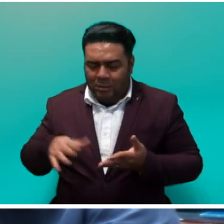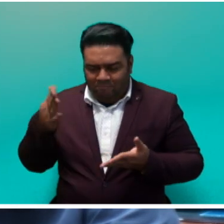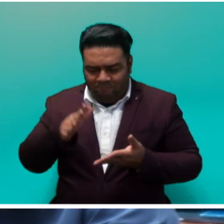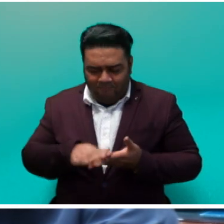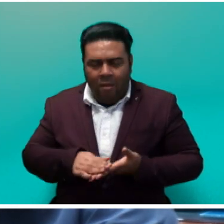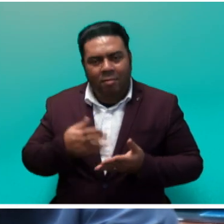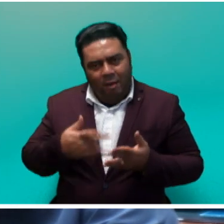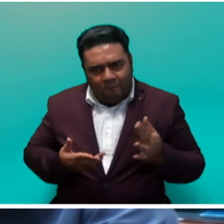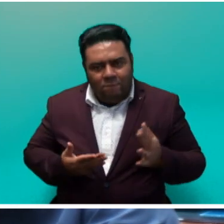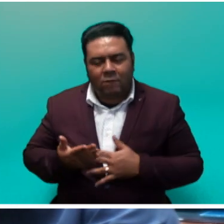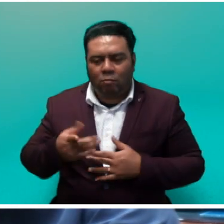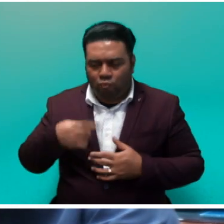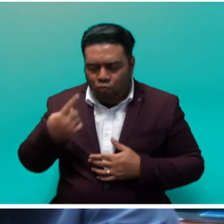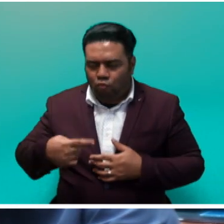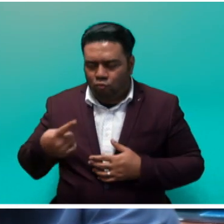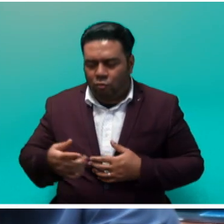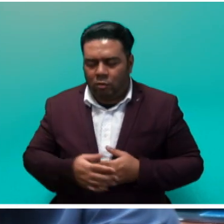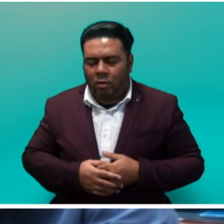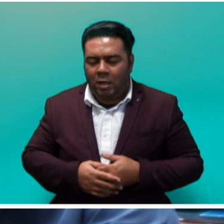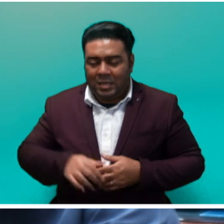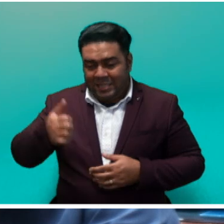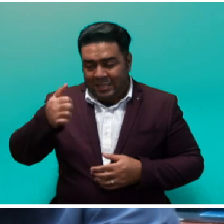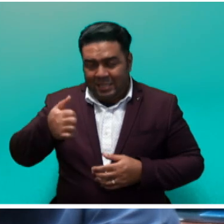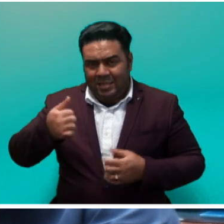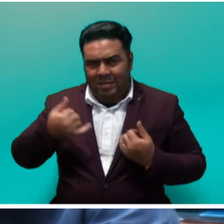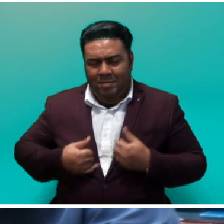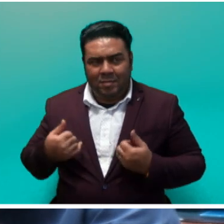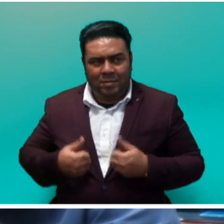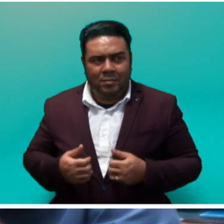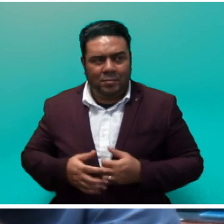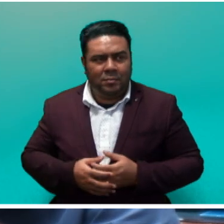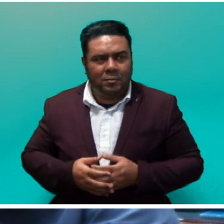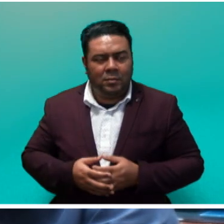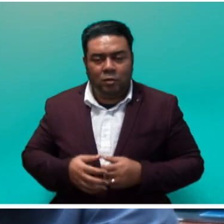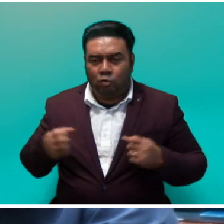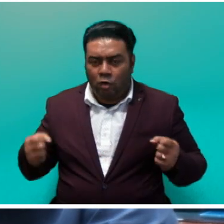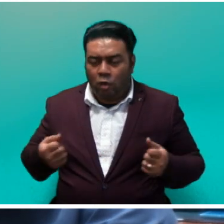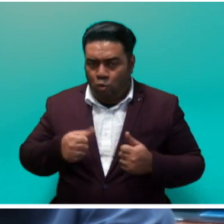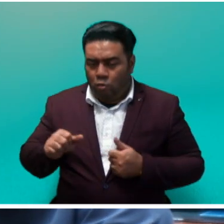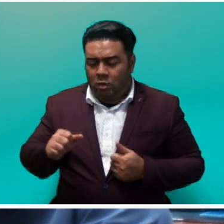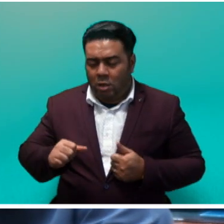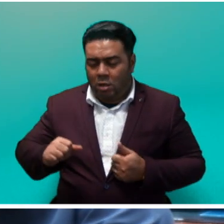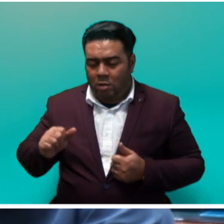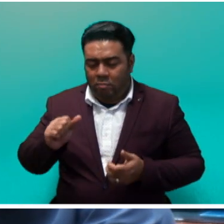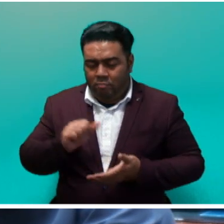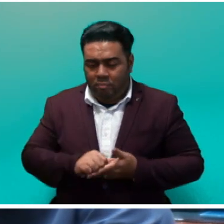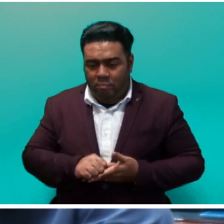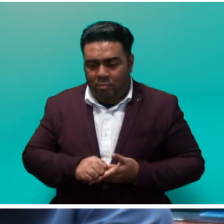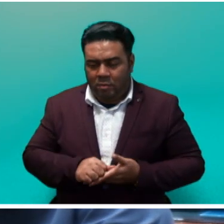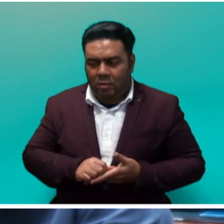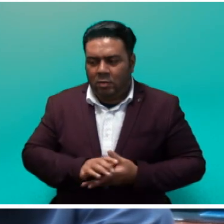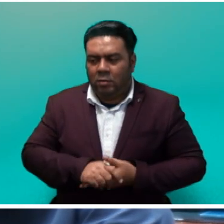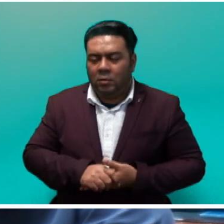through. 6, implementing stronger user authentication mechanisms such as